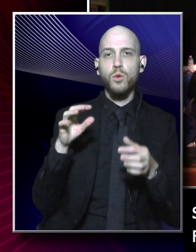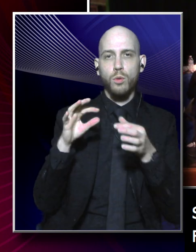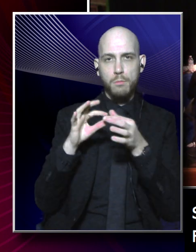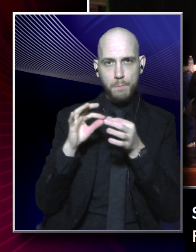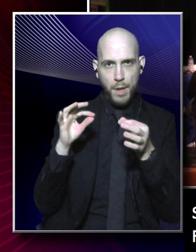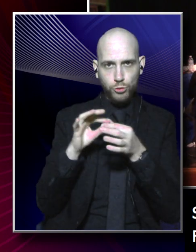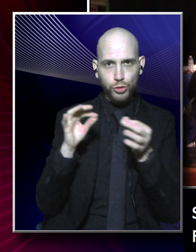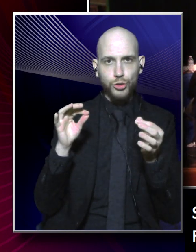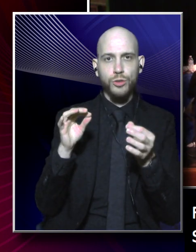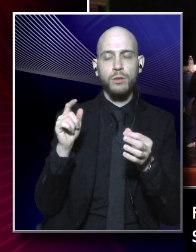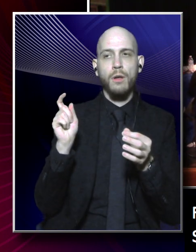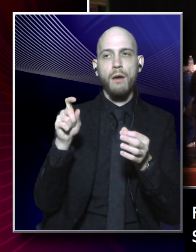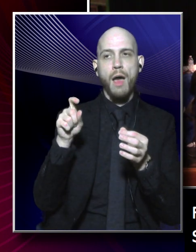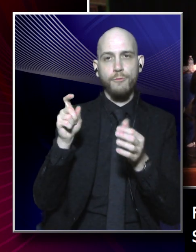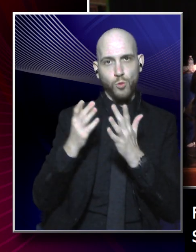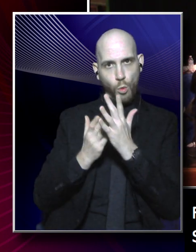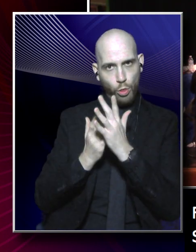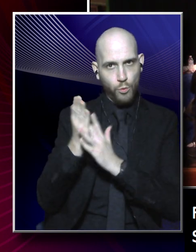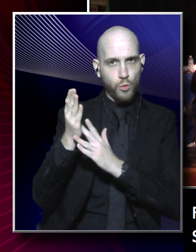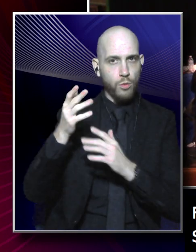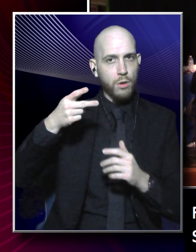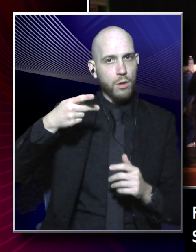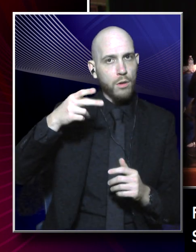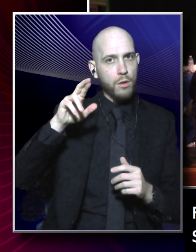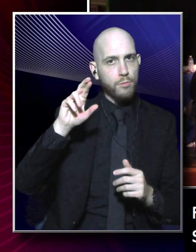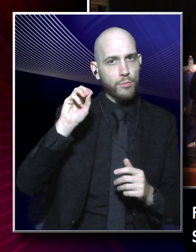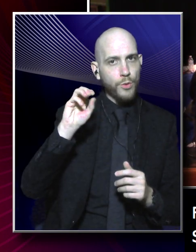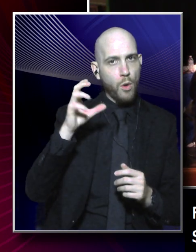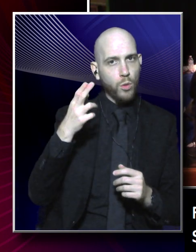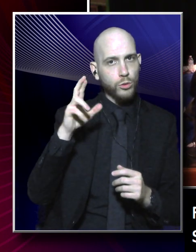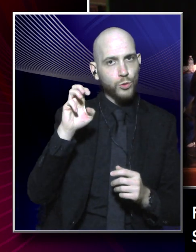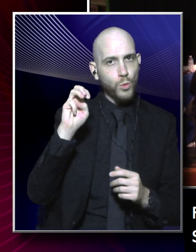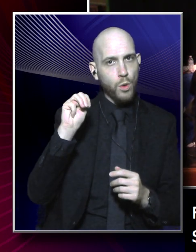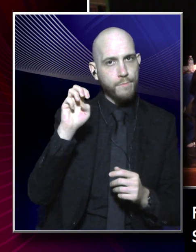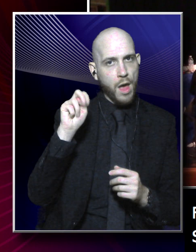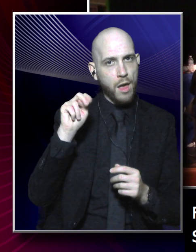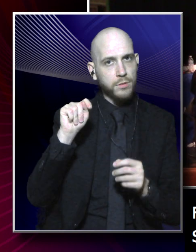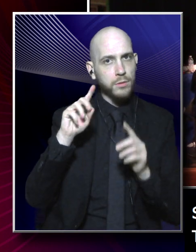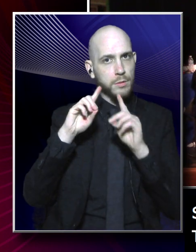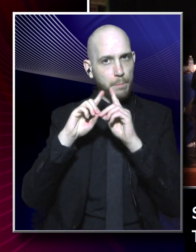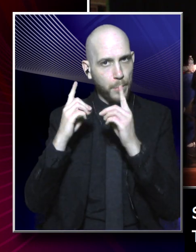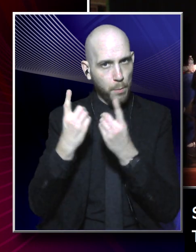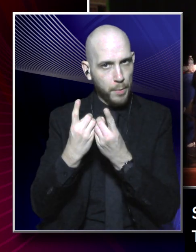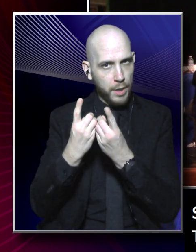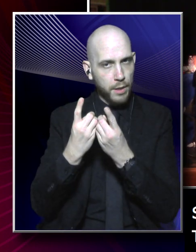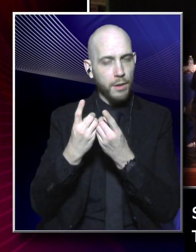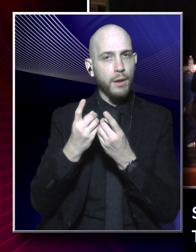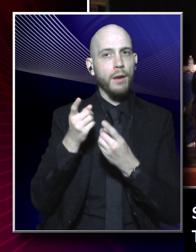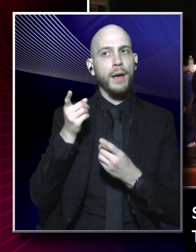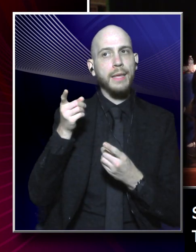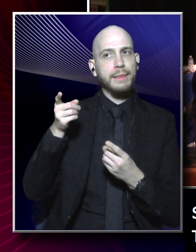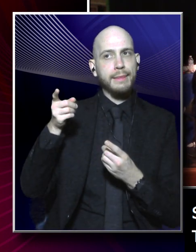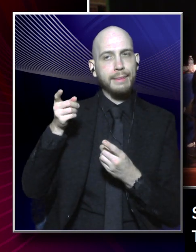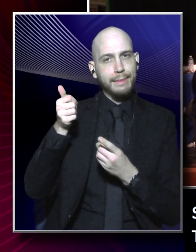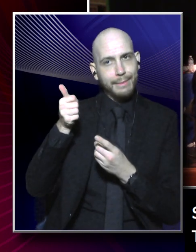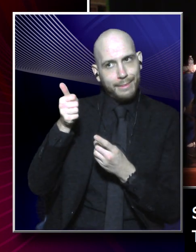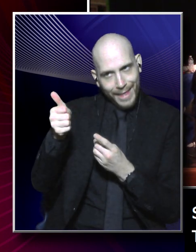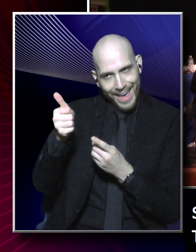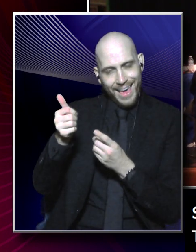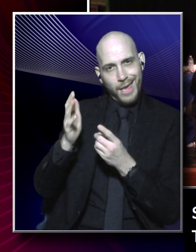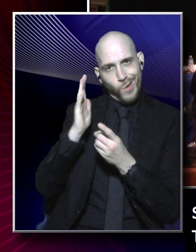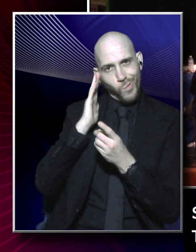submission to go to AZ procurement, of which time then they would release an RFP, I'm assuming, to choose